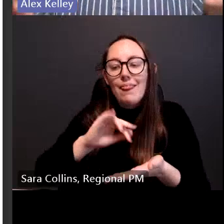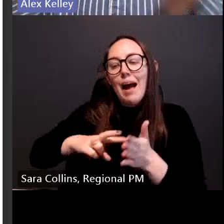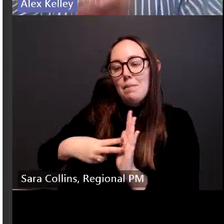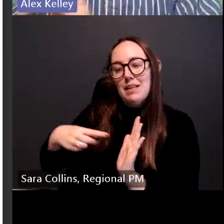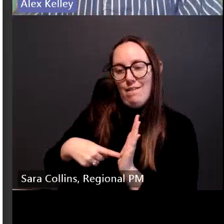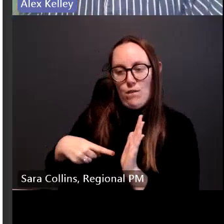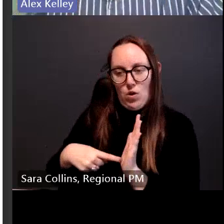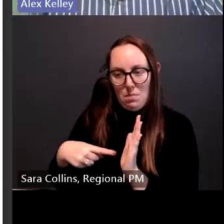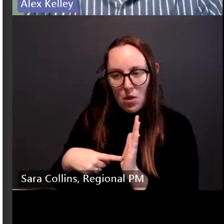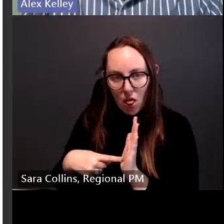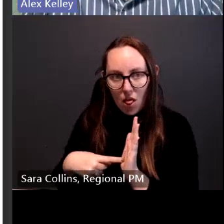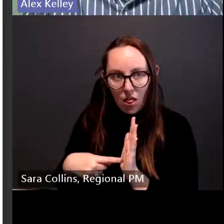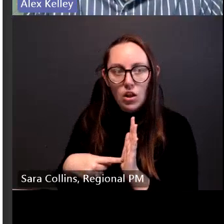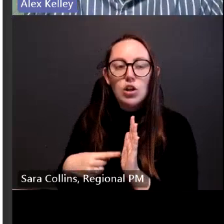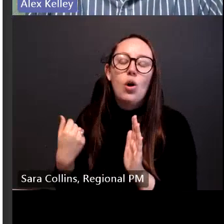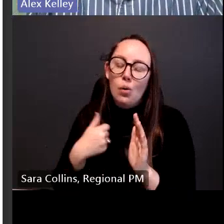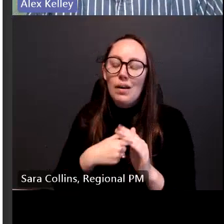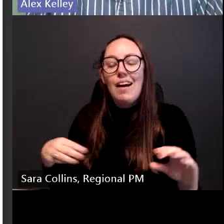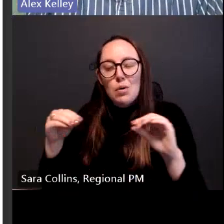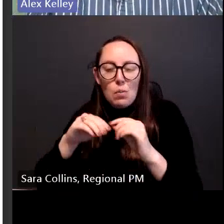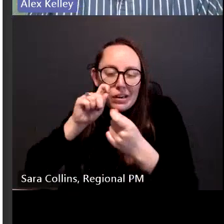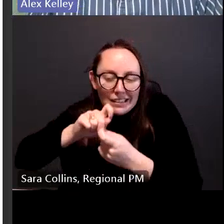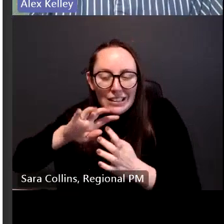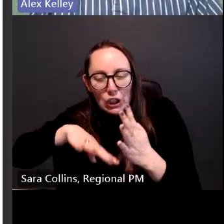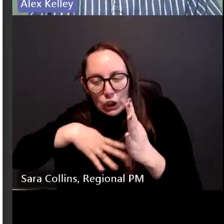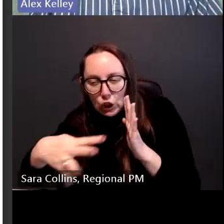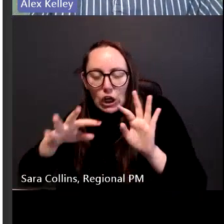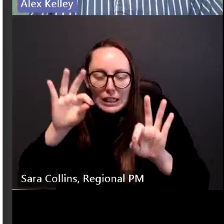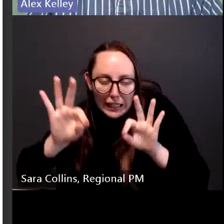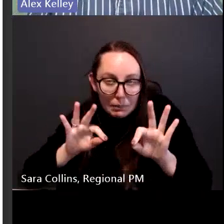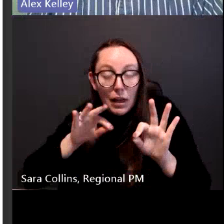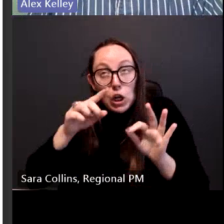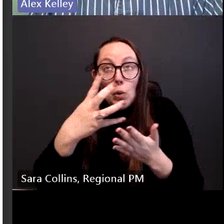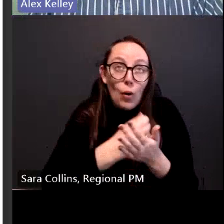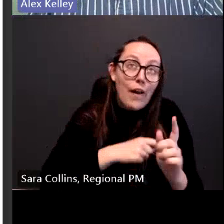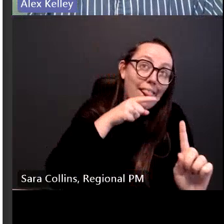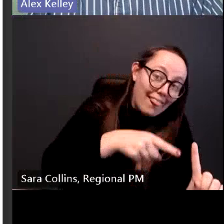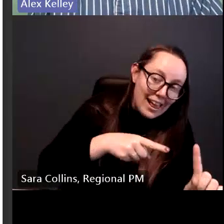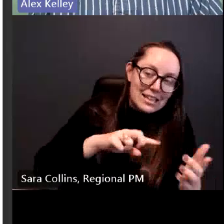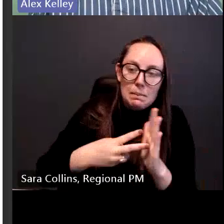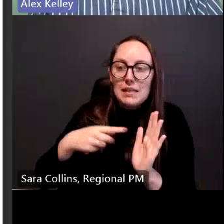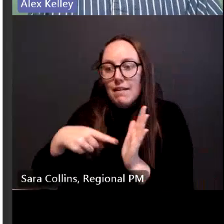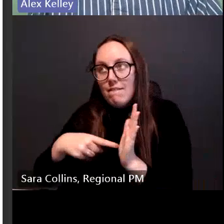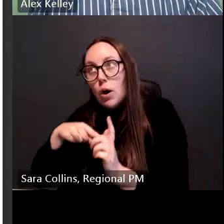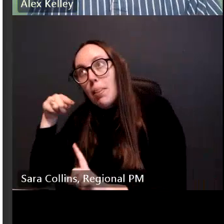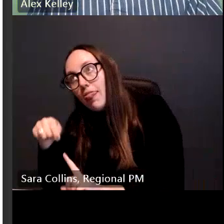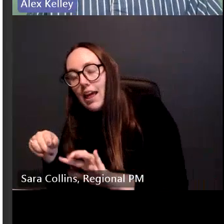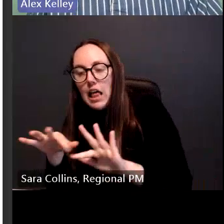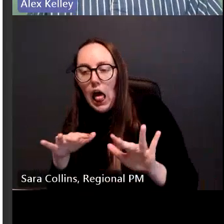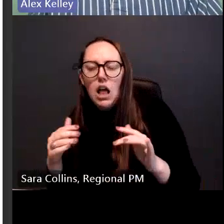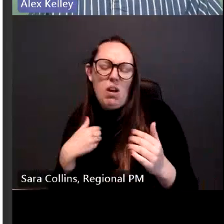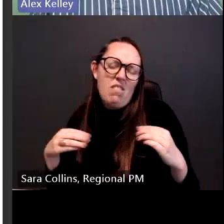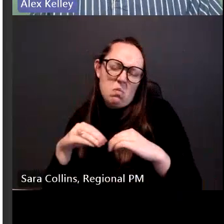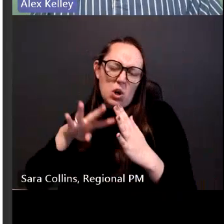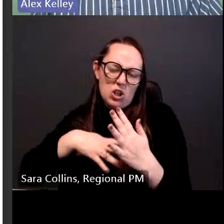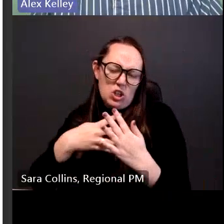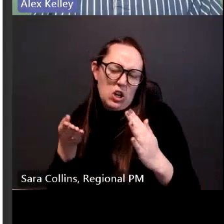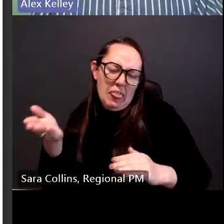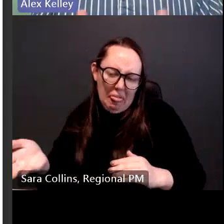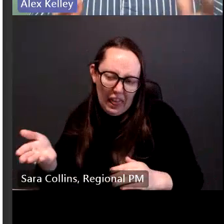charts extrapolating what that means in the plan. And to really